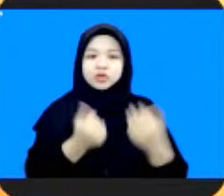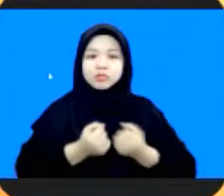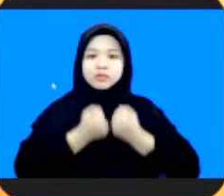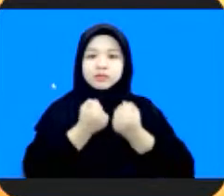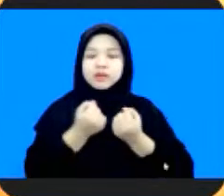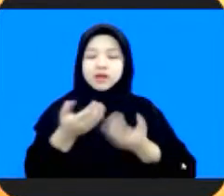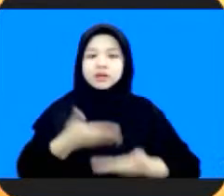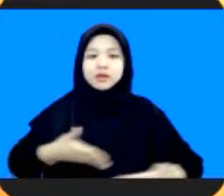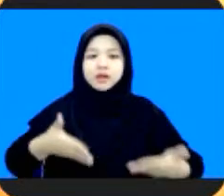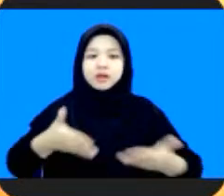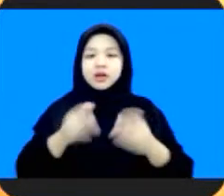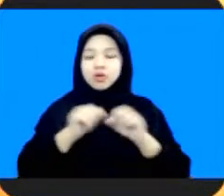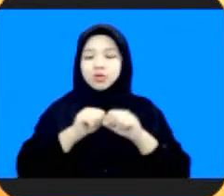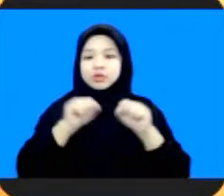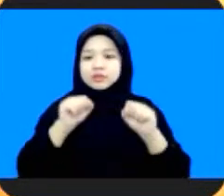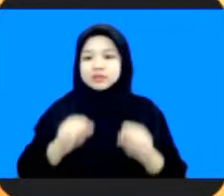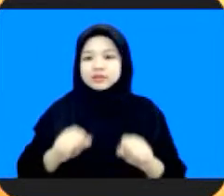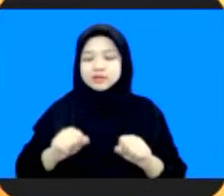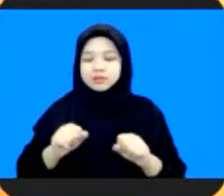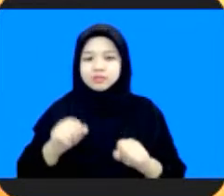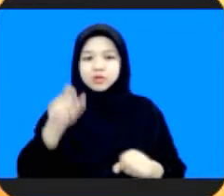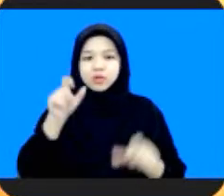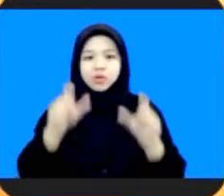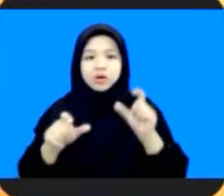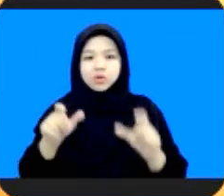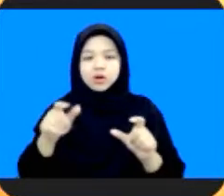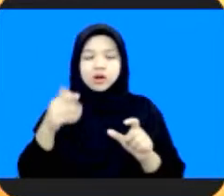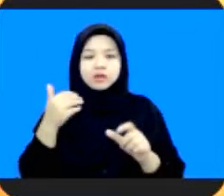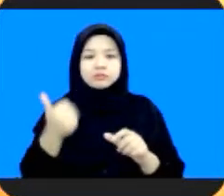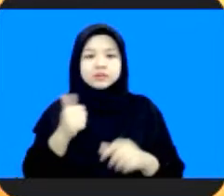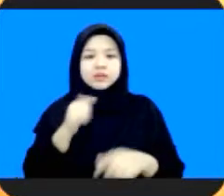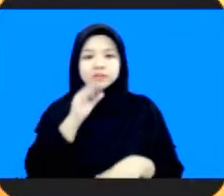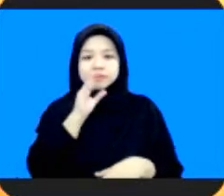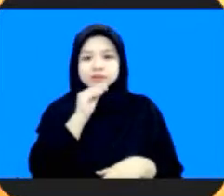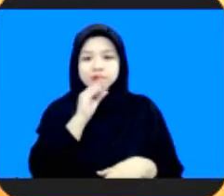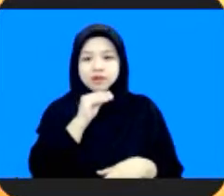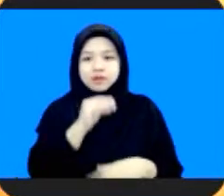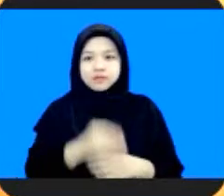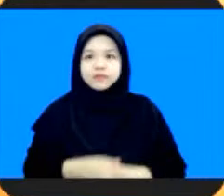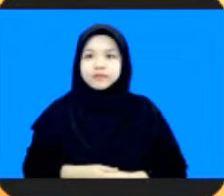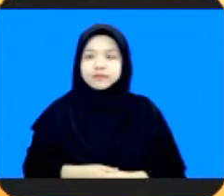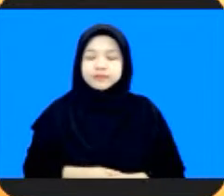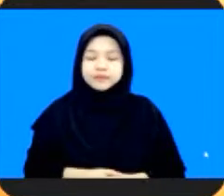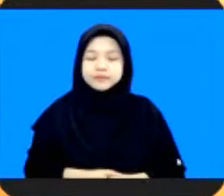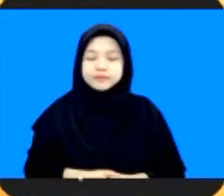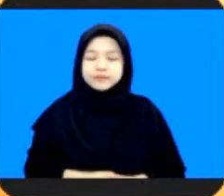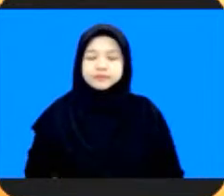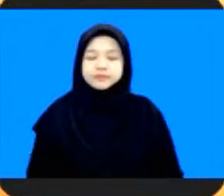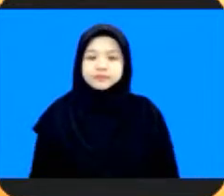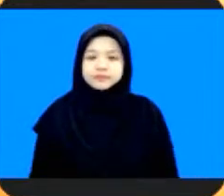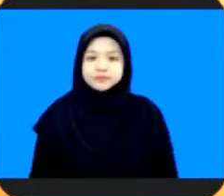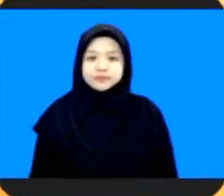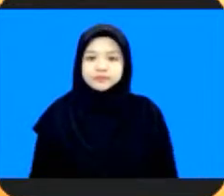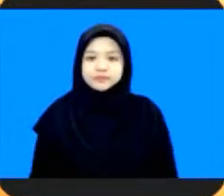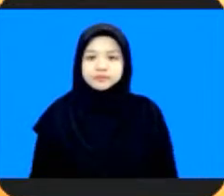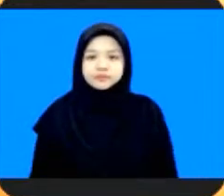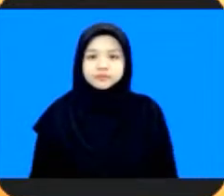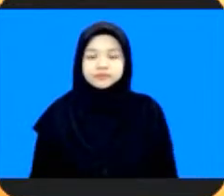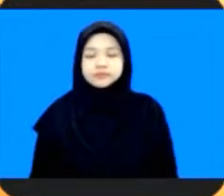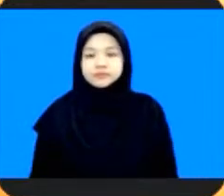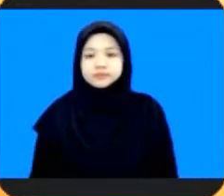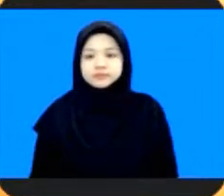from Roger from Autopolitik to Meta. What is Meta doing about